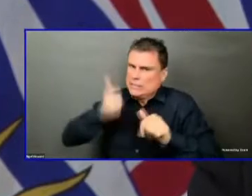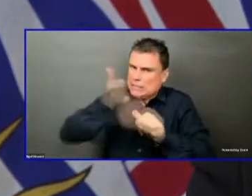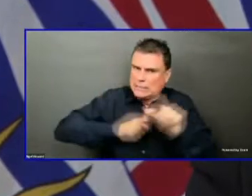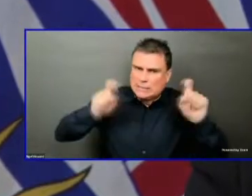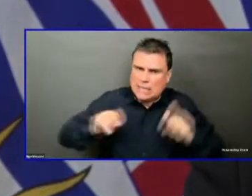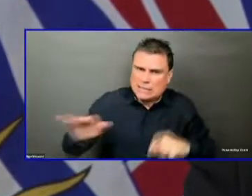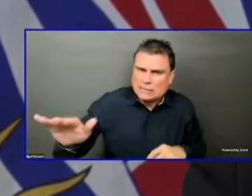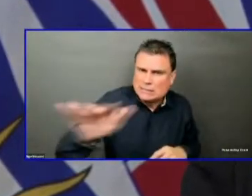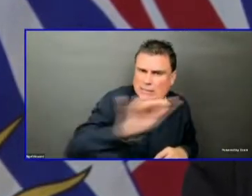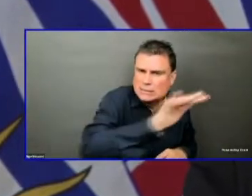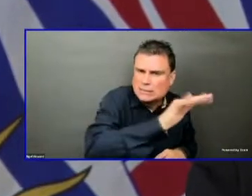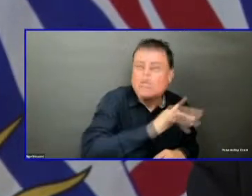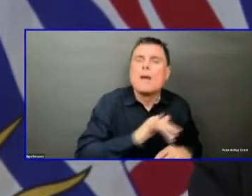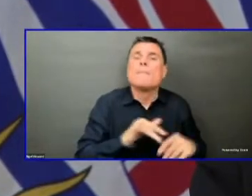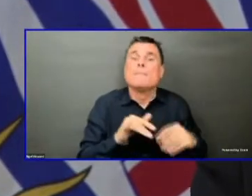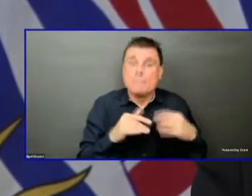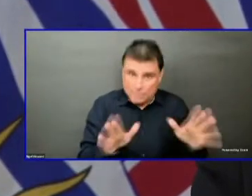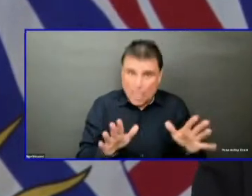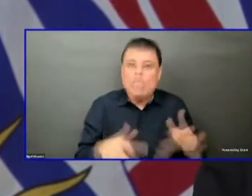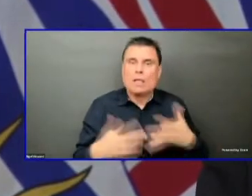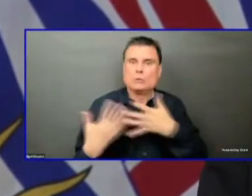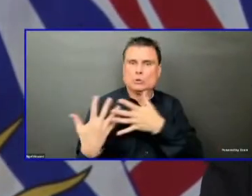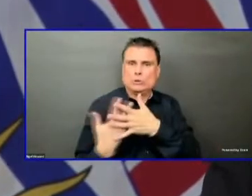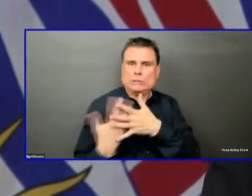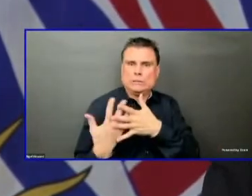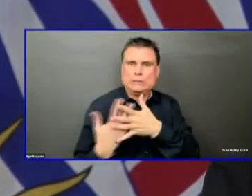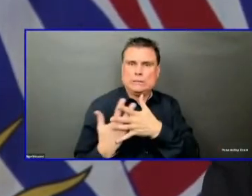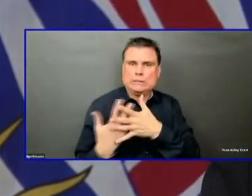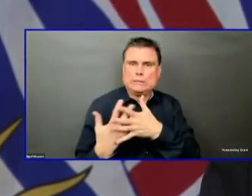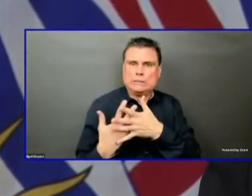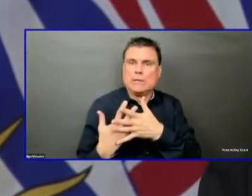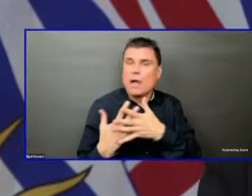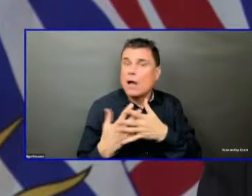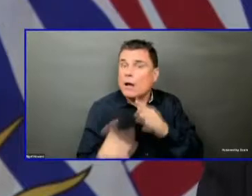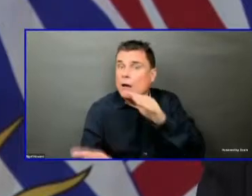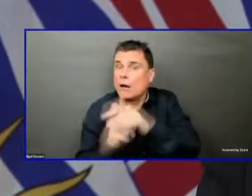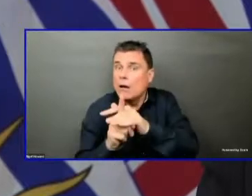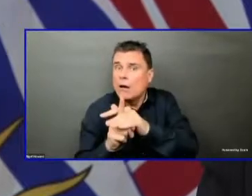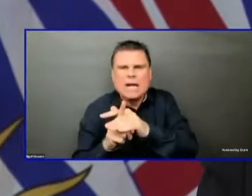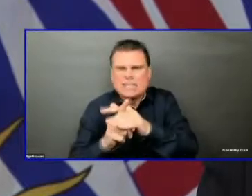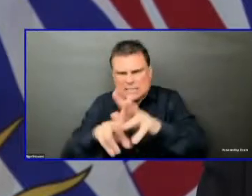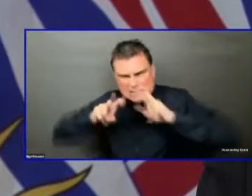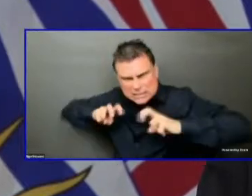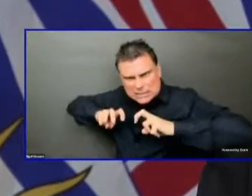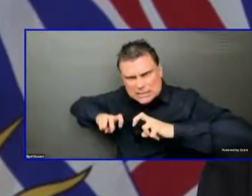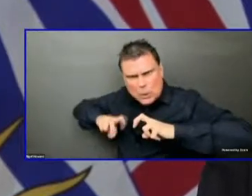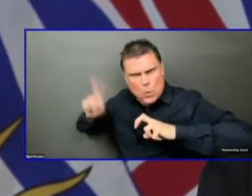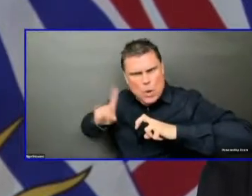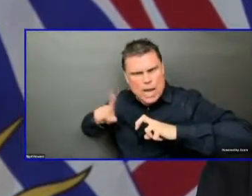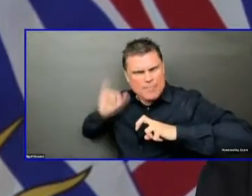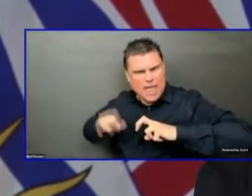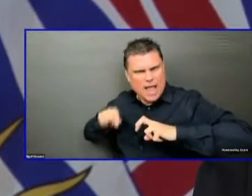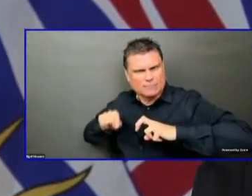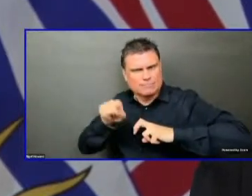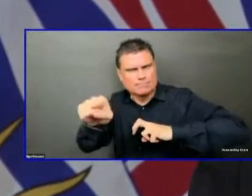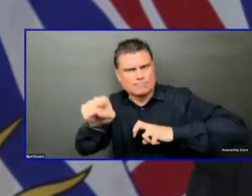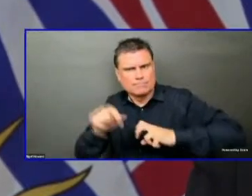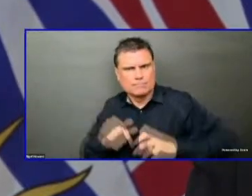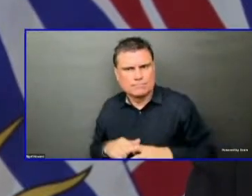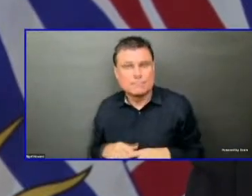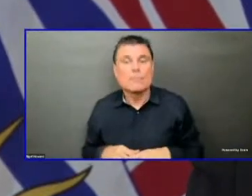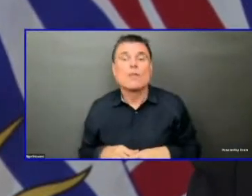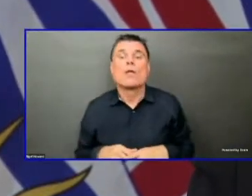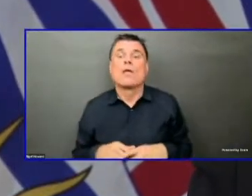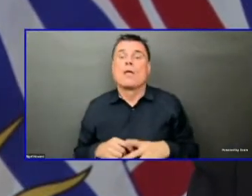genome sequencing. We're also increasing our capacity to do more whole genome sequences. It takes a